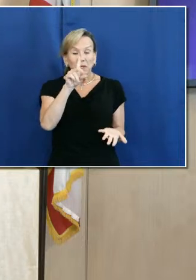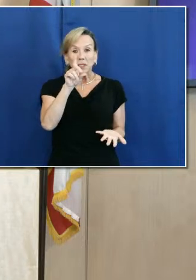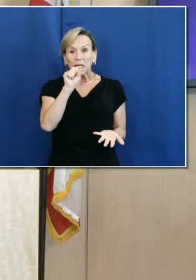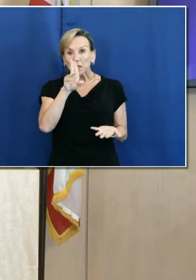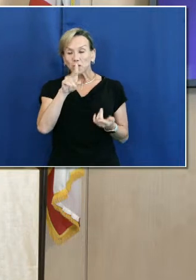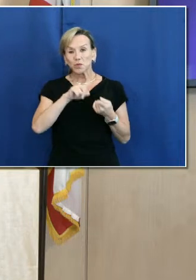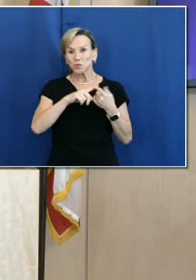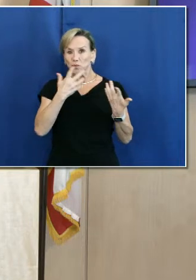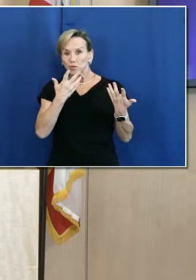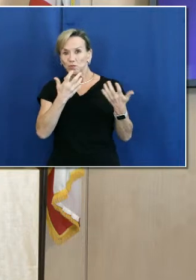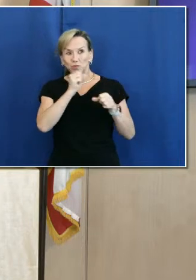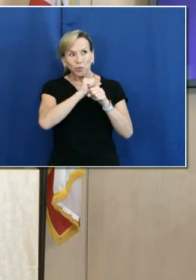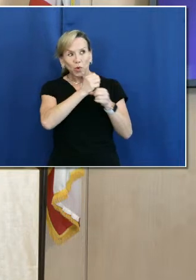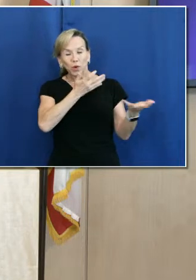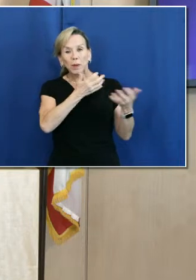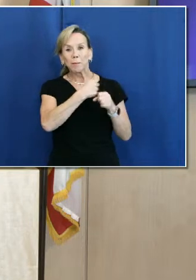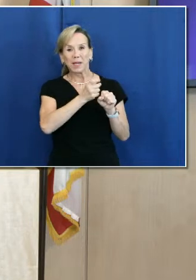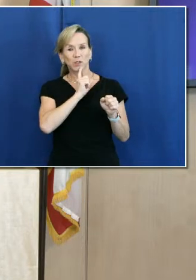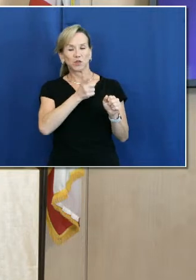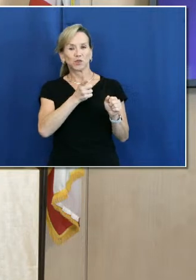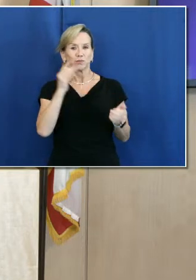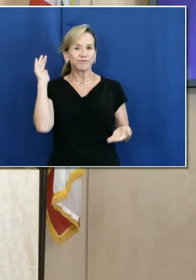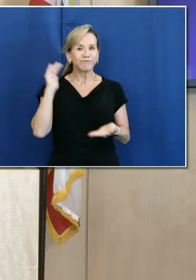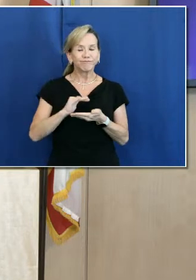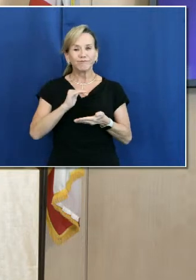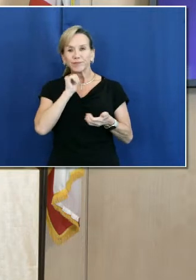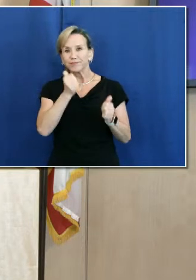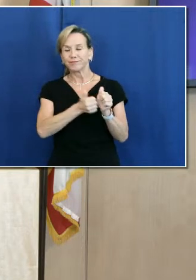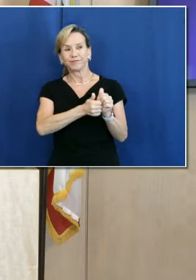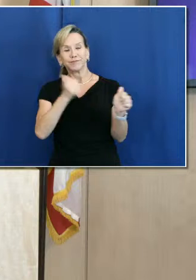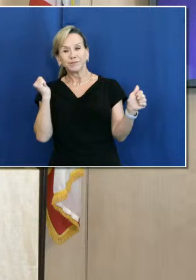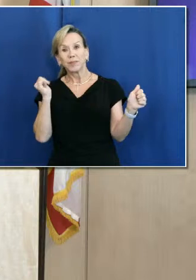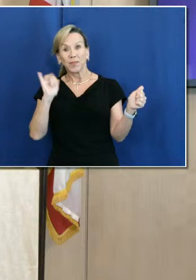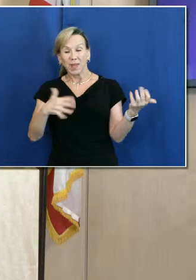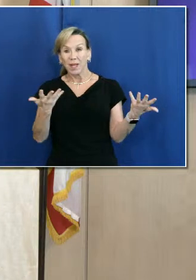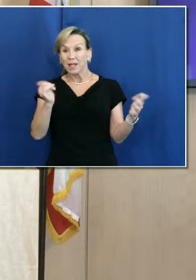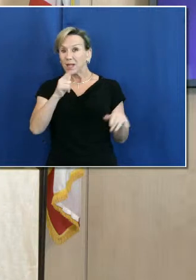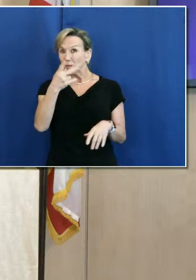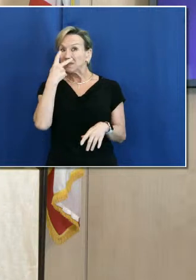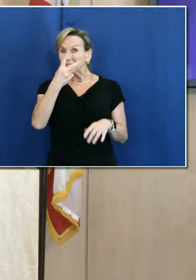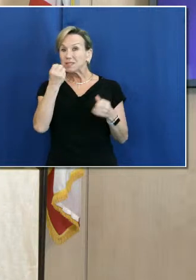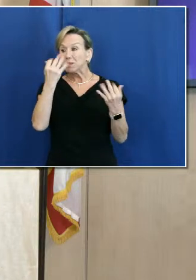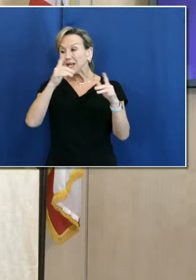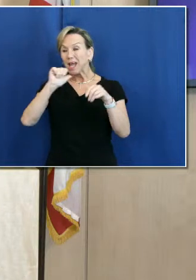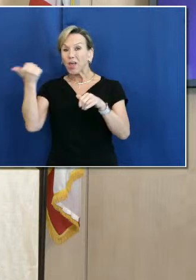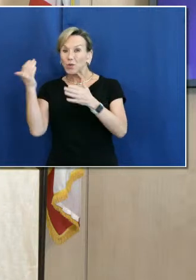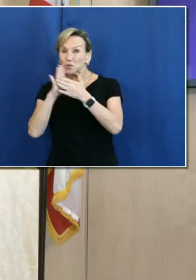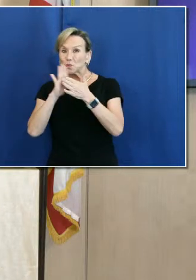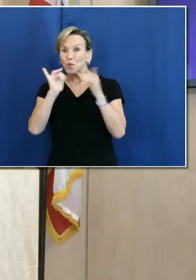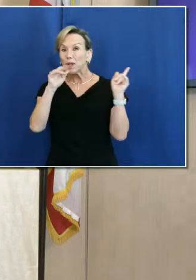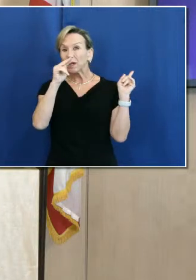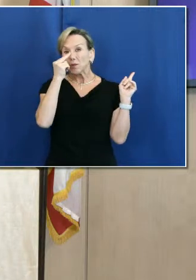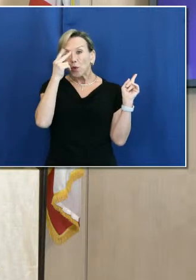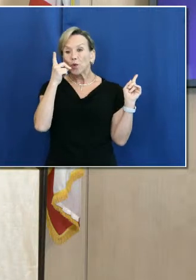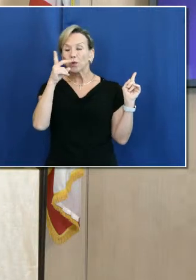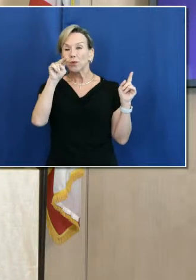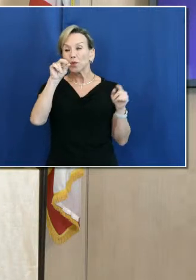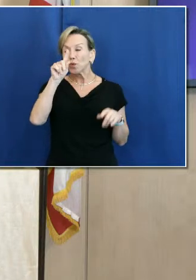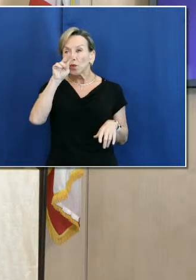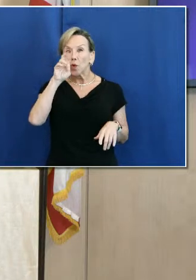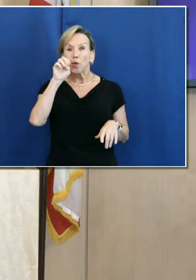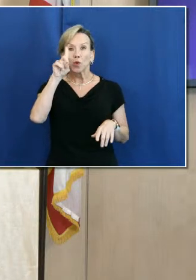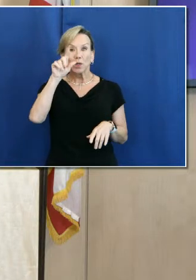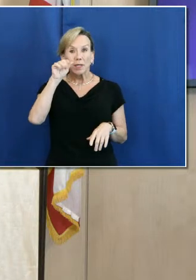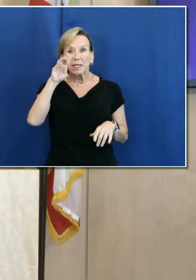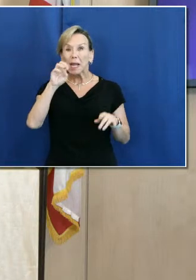like we've seen at other college campuses like Notre Dame or UNC Chapel Hill? Well, thank you. We